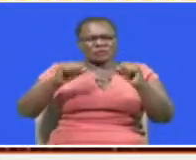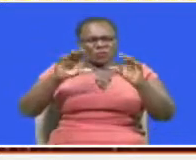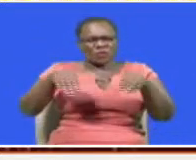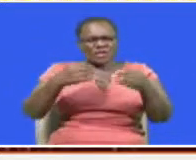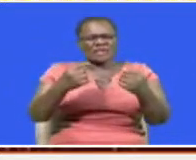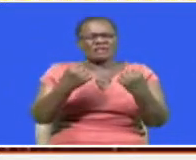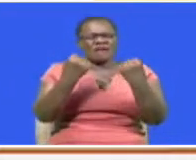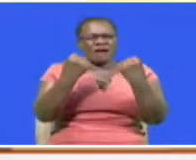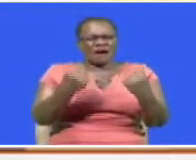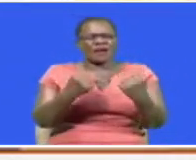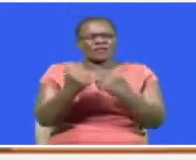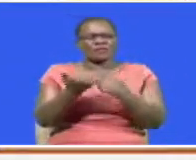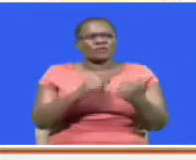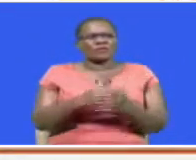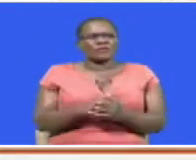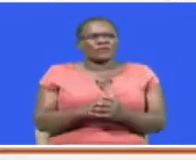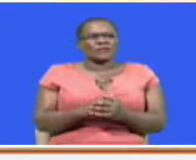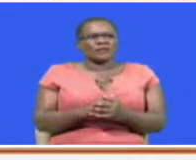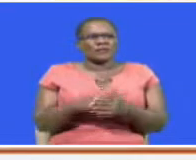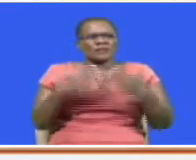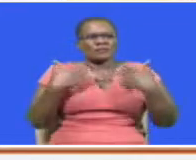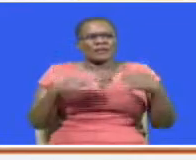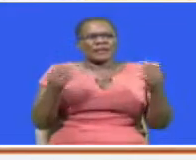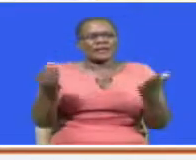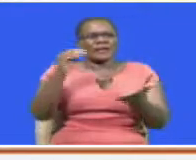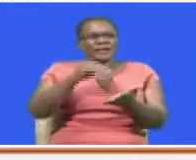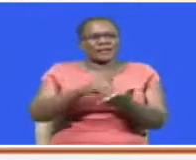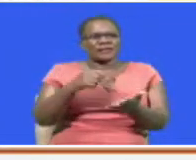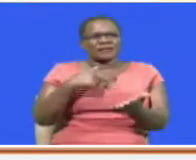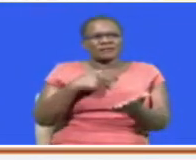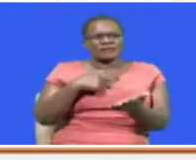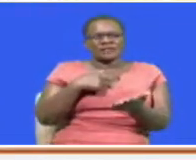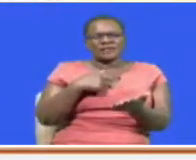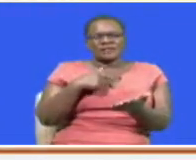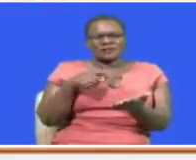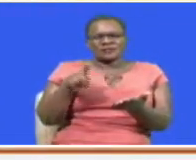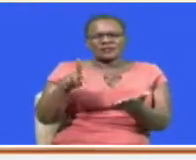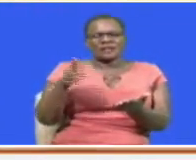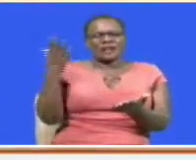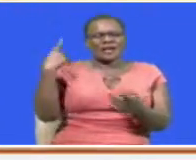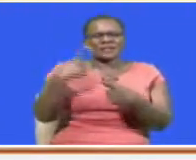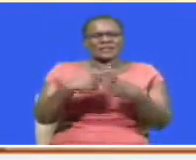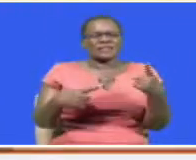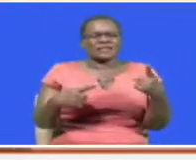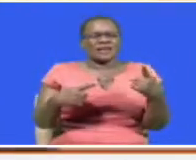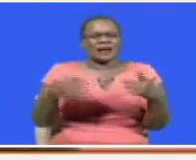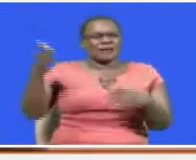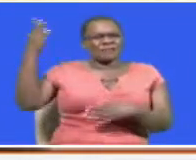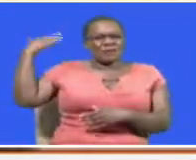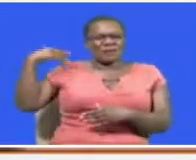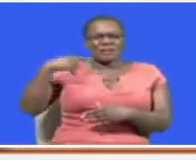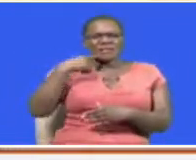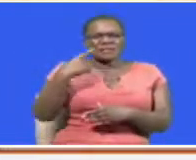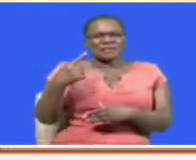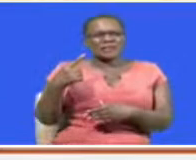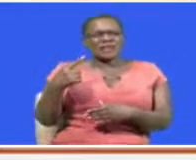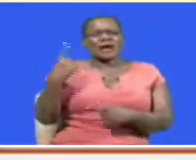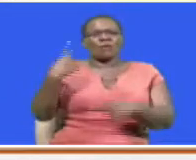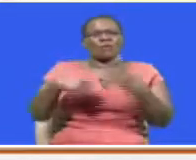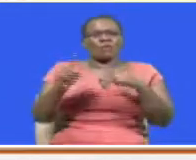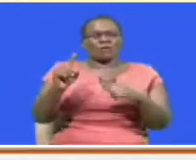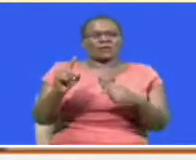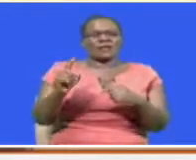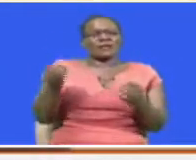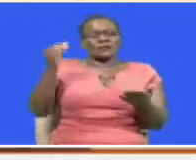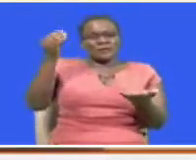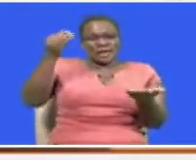run for her money a bit. It felt great to play her again because I played her, I believe, last year, but won in semis of AJC and I won. So